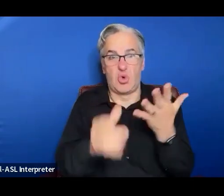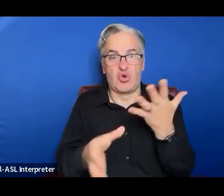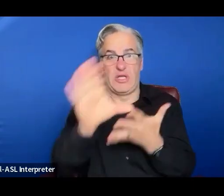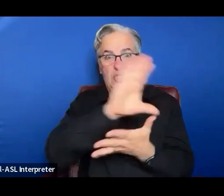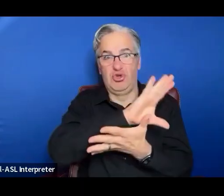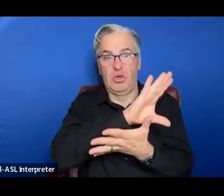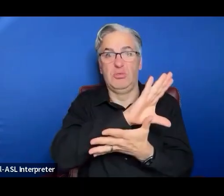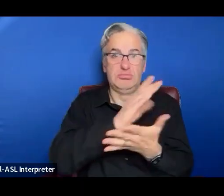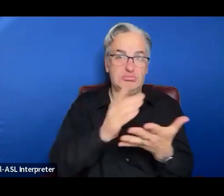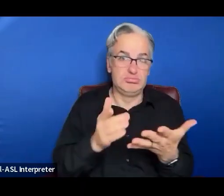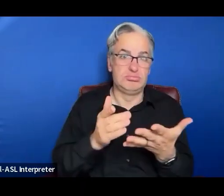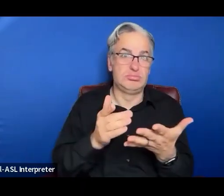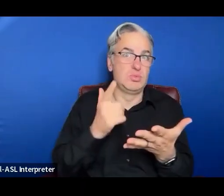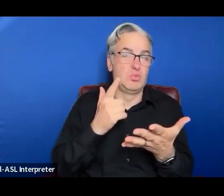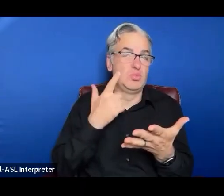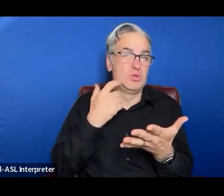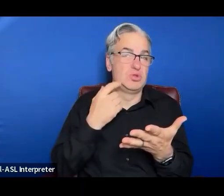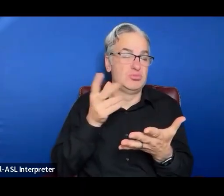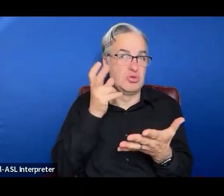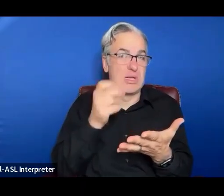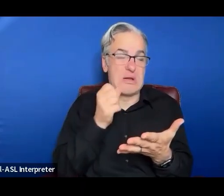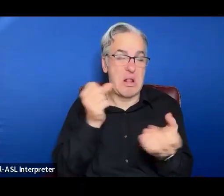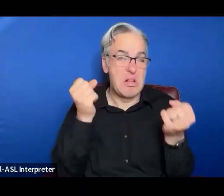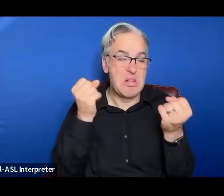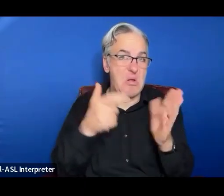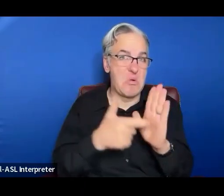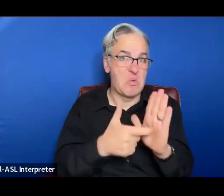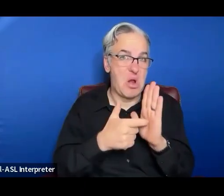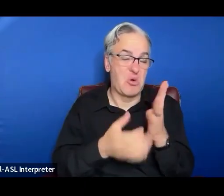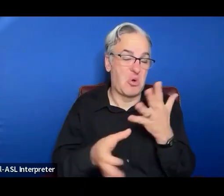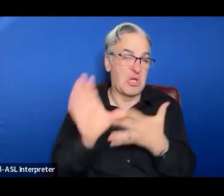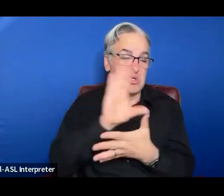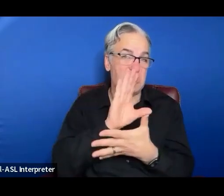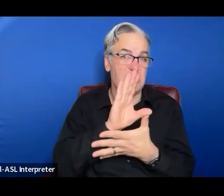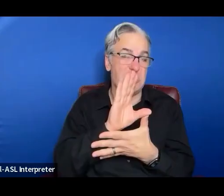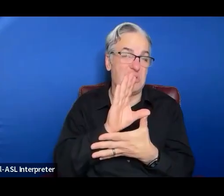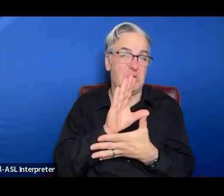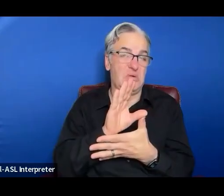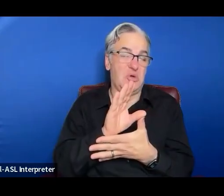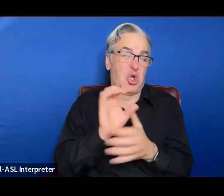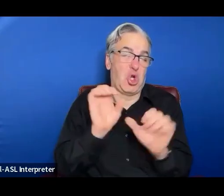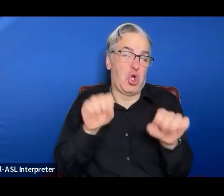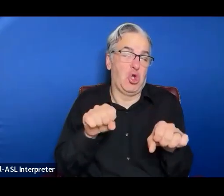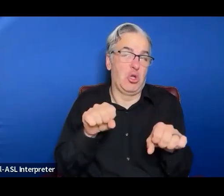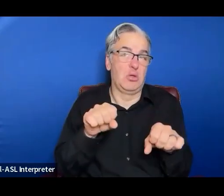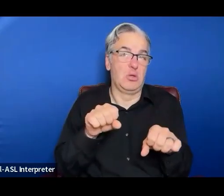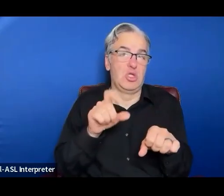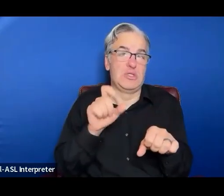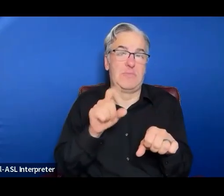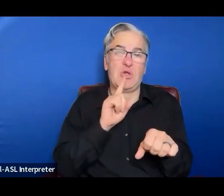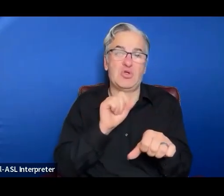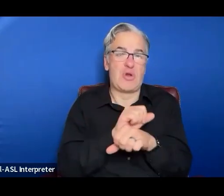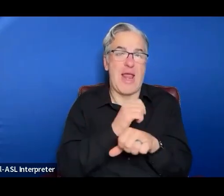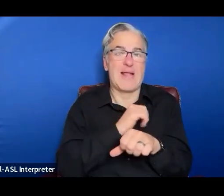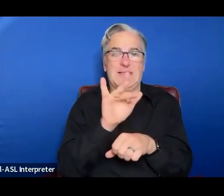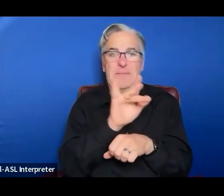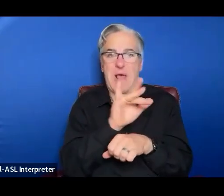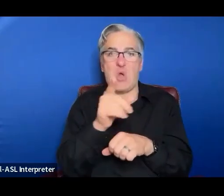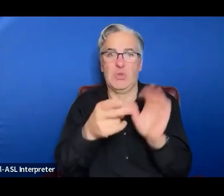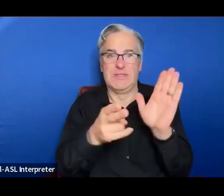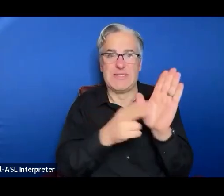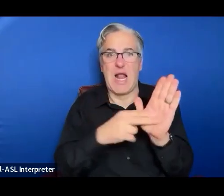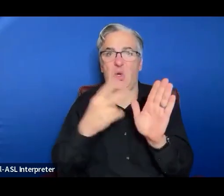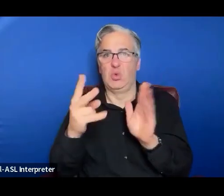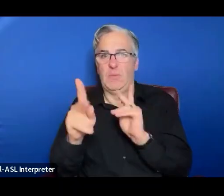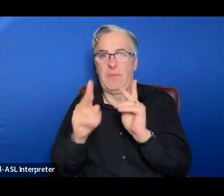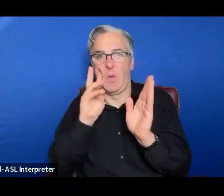which we just heard are not much, it could be used. You just have to have a spot where you sign and the two witnesses